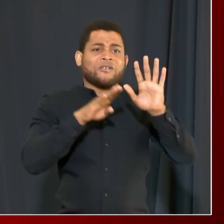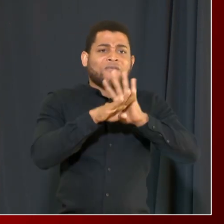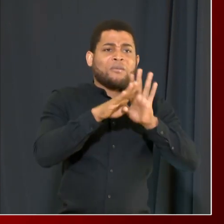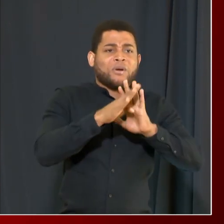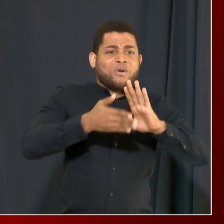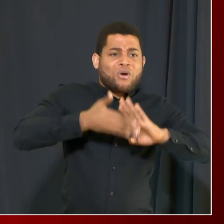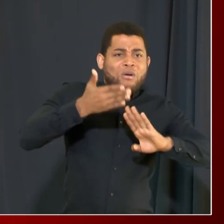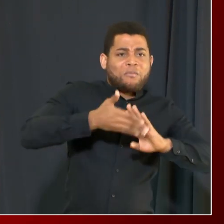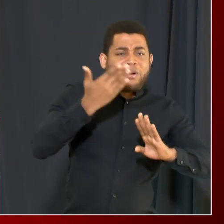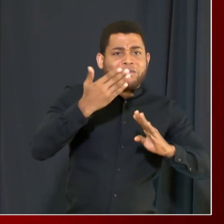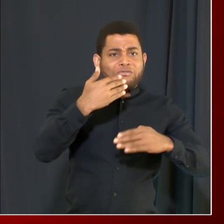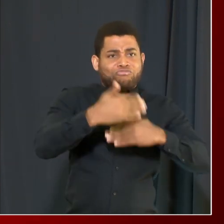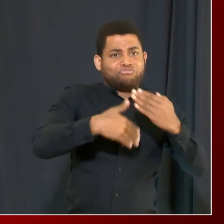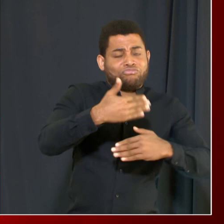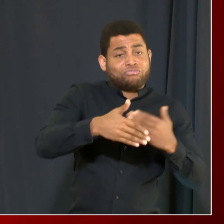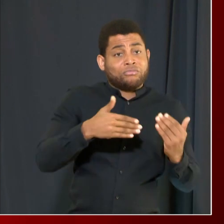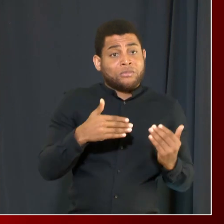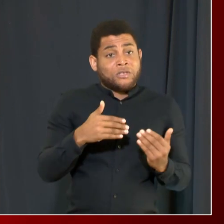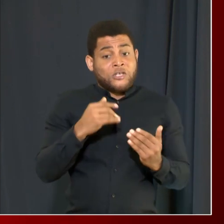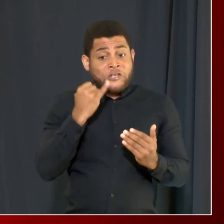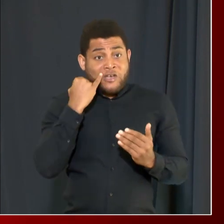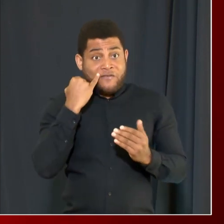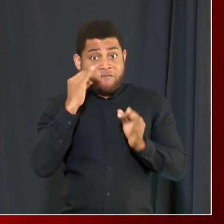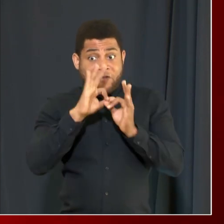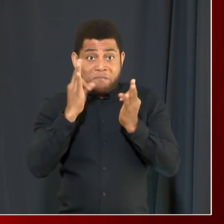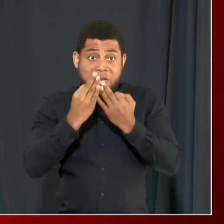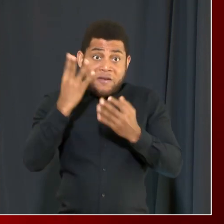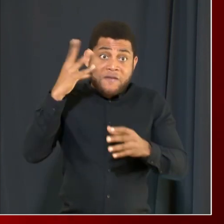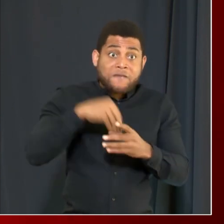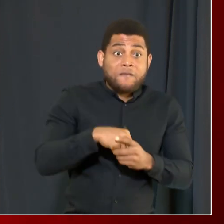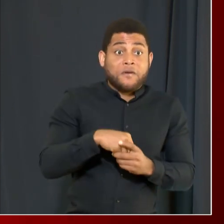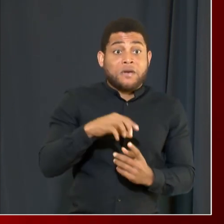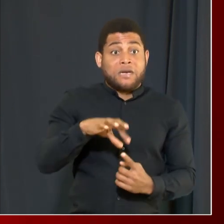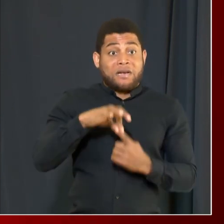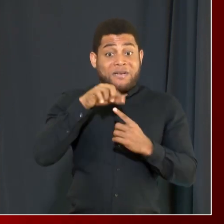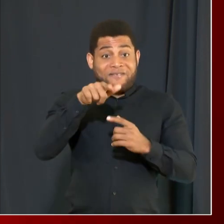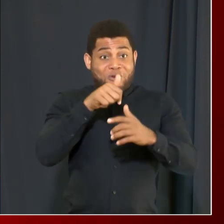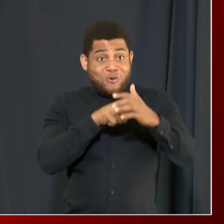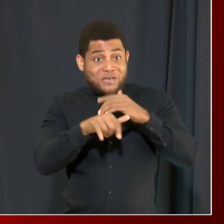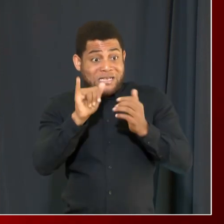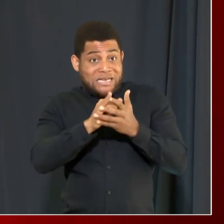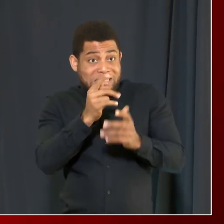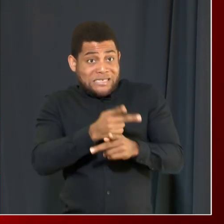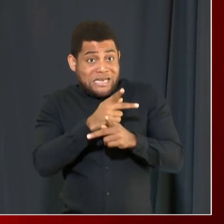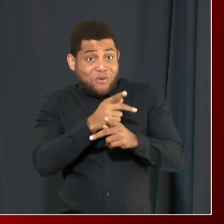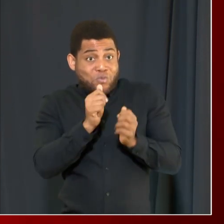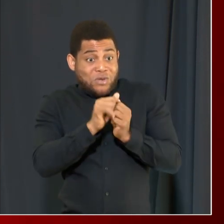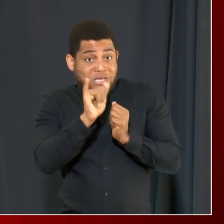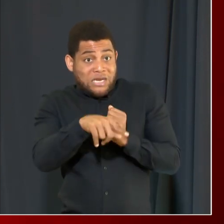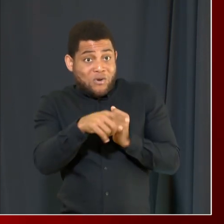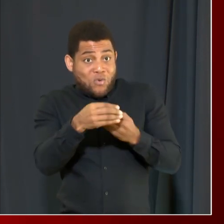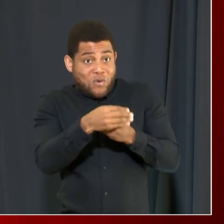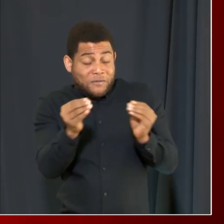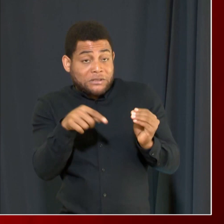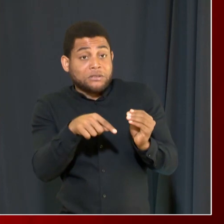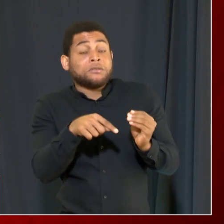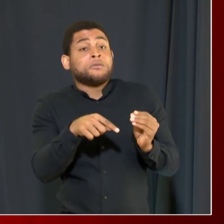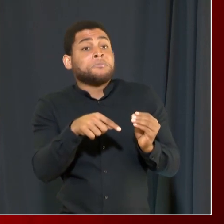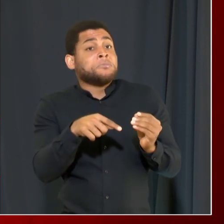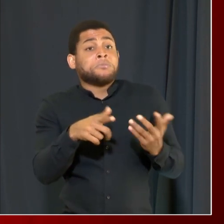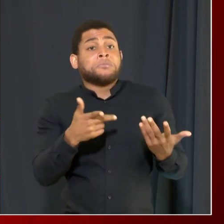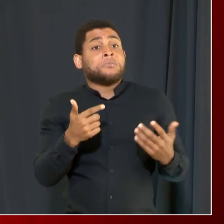families involved, they in particular get under the care of the Office of Migrant Services. And on any given night, we